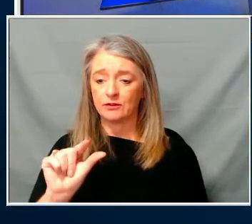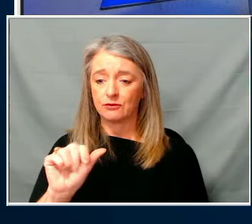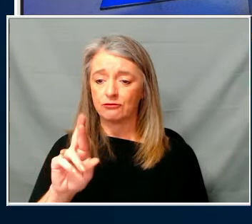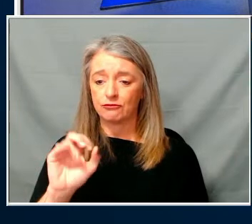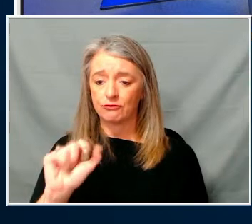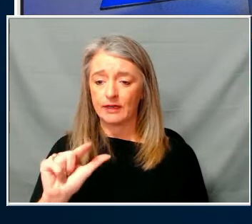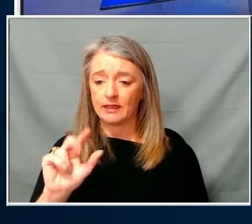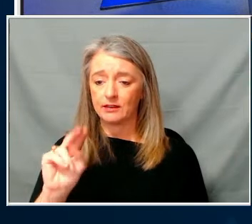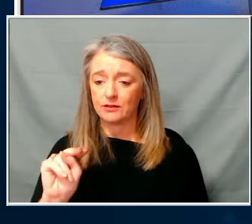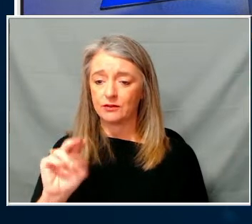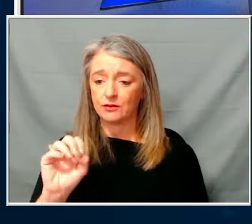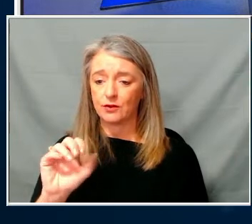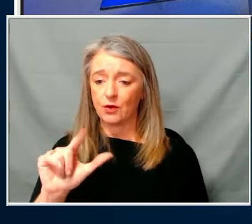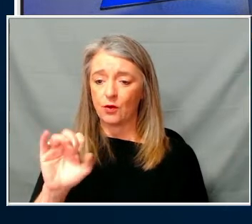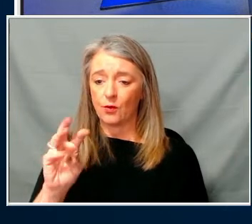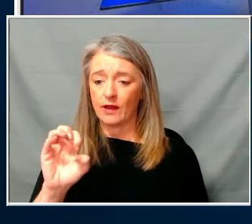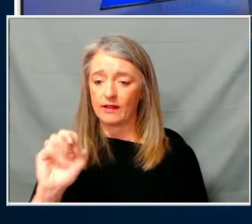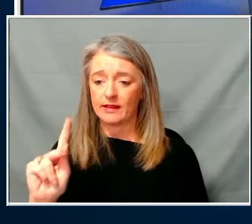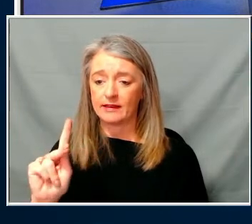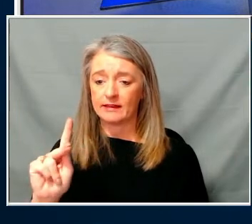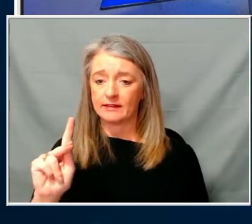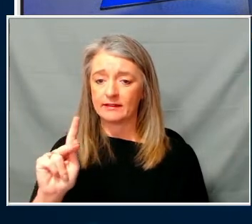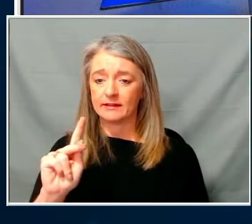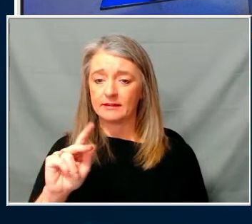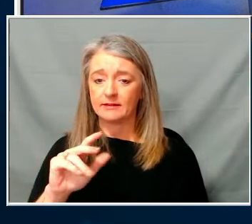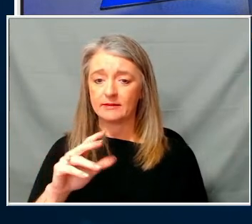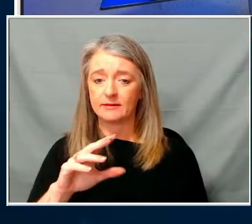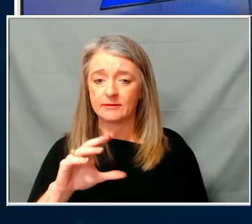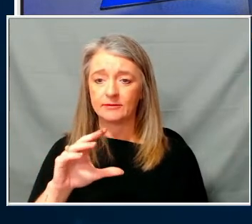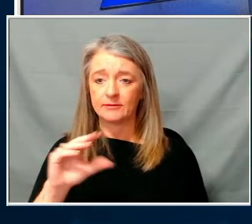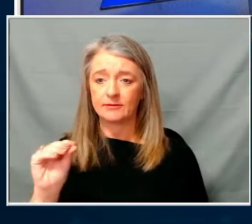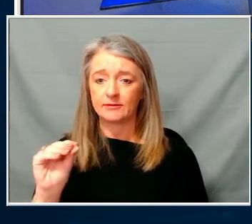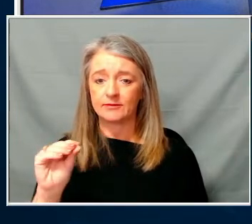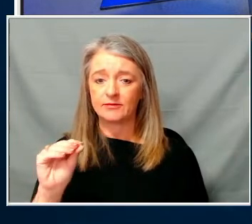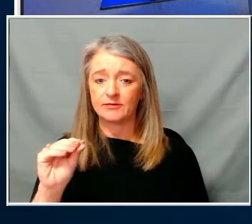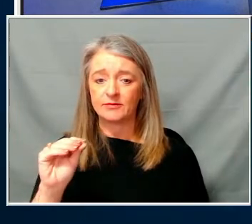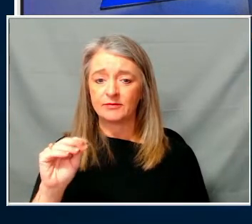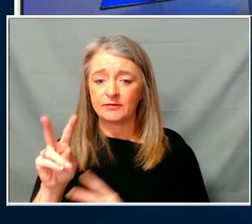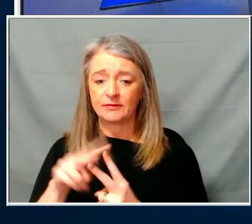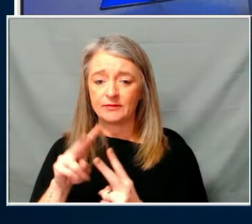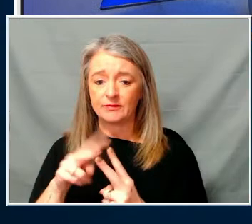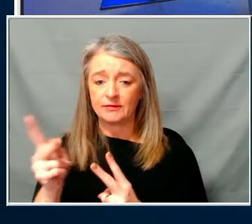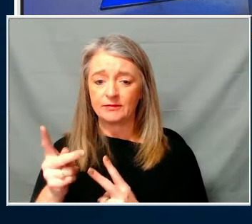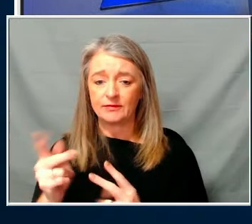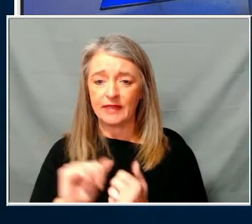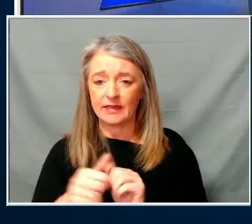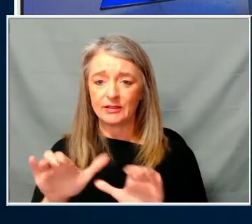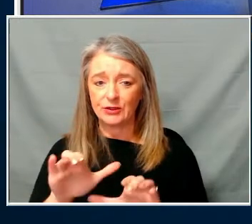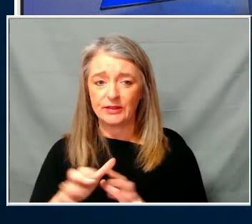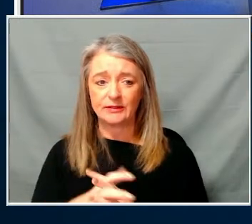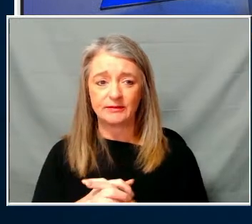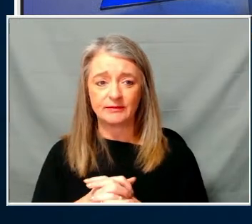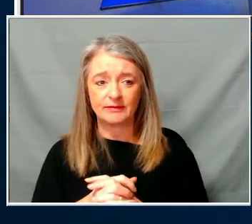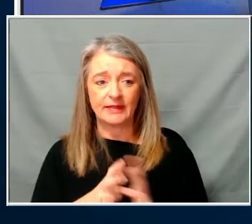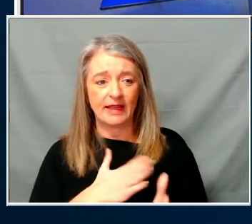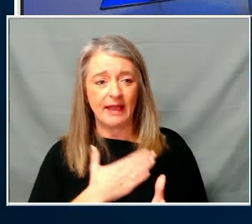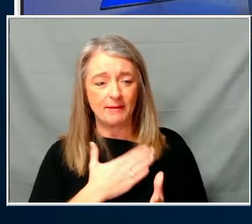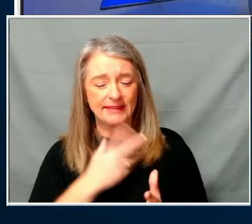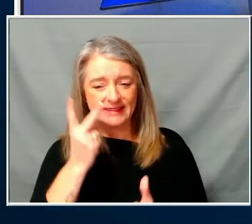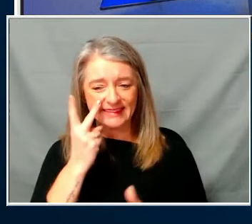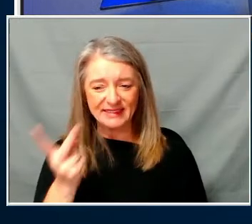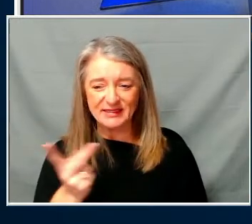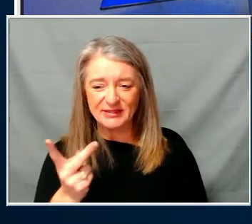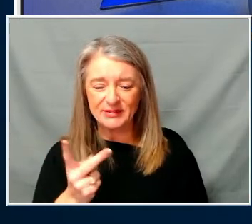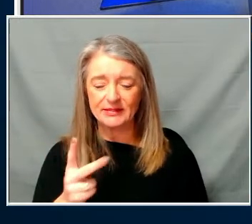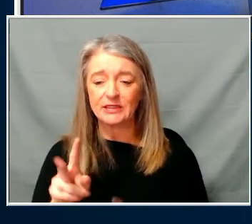and Vanessa Goldsberry. She is the Director of Volunteer and Guest Services, both here at the health system. How are you both doing? Doing well. Great. Good to see you on this Monday. We also have two